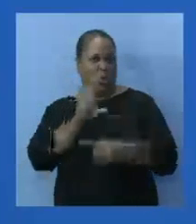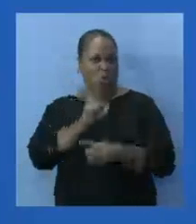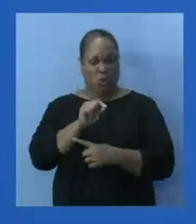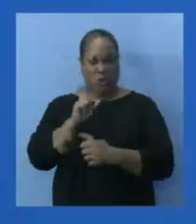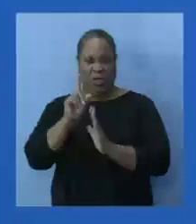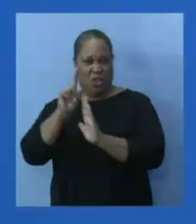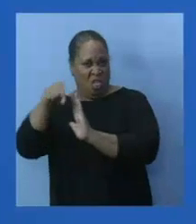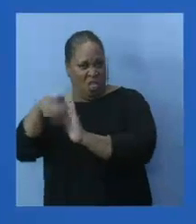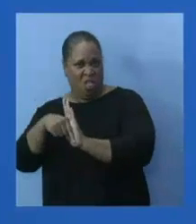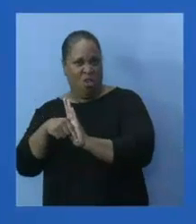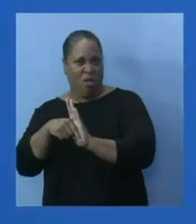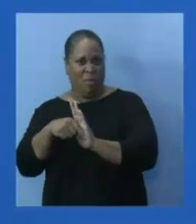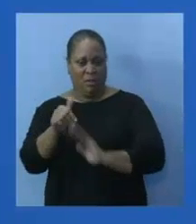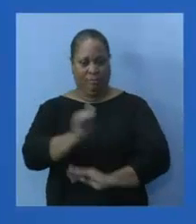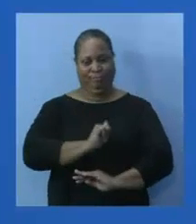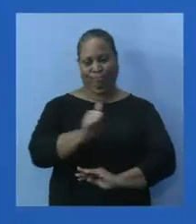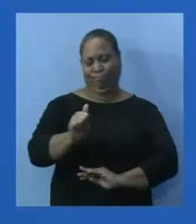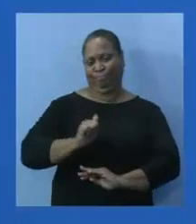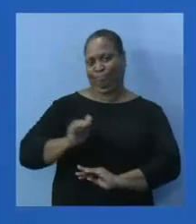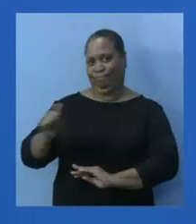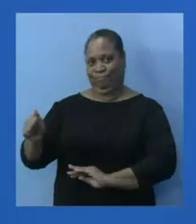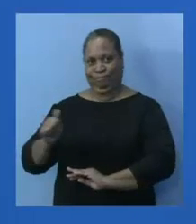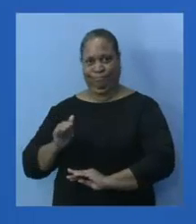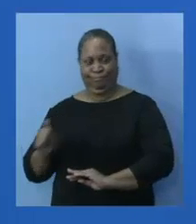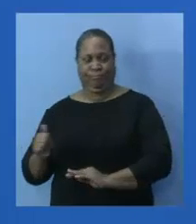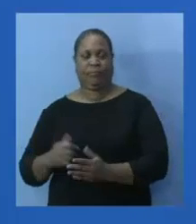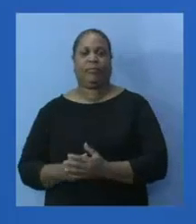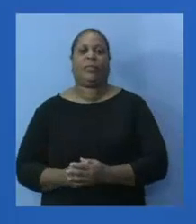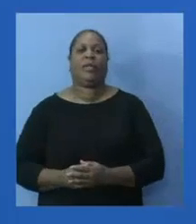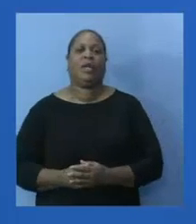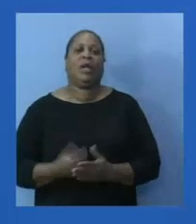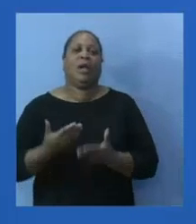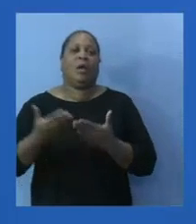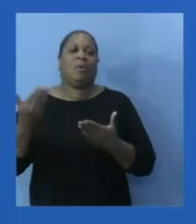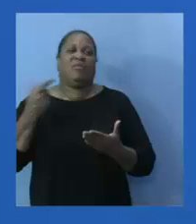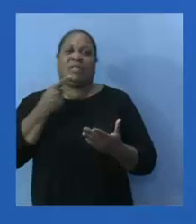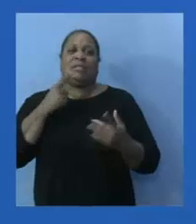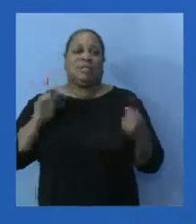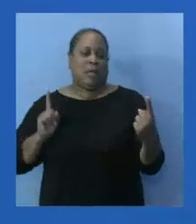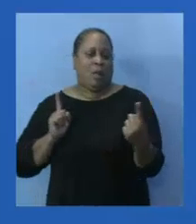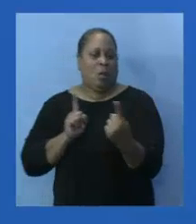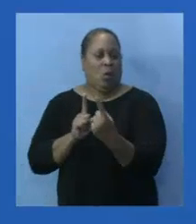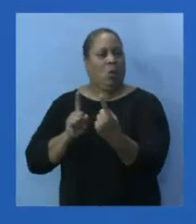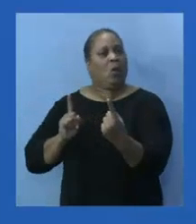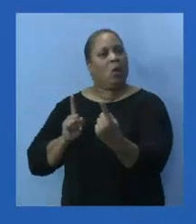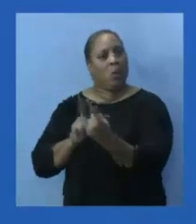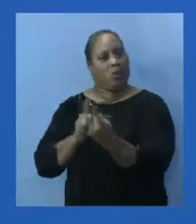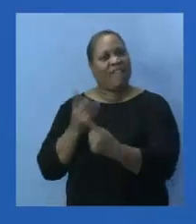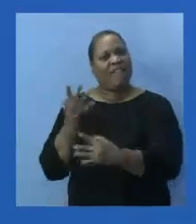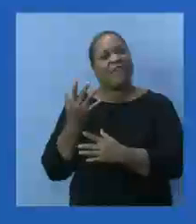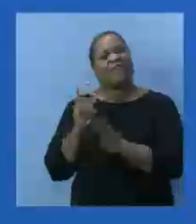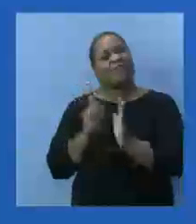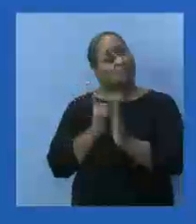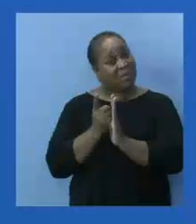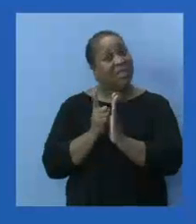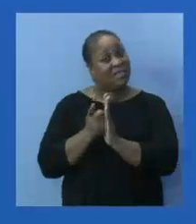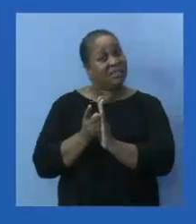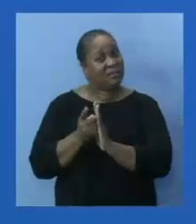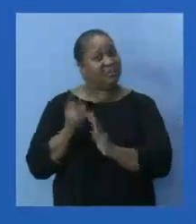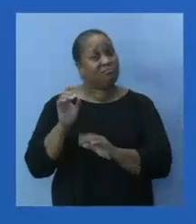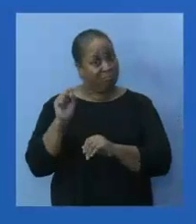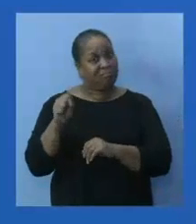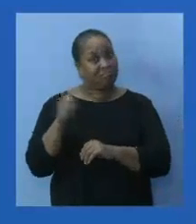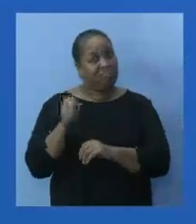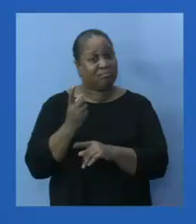school to their home. But previously you said like close contact would consider 15 minutes. So if they're on- That is still correctly